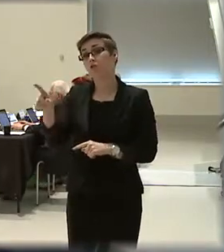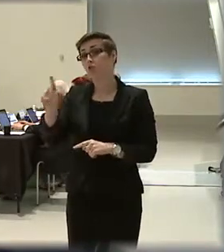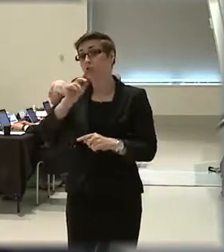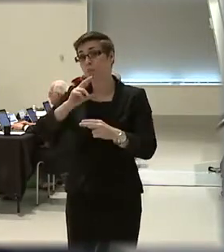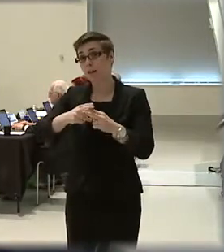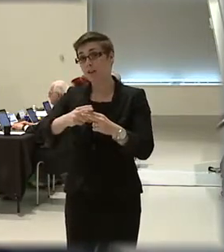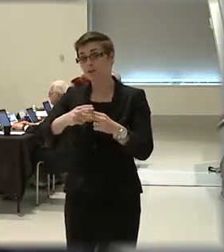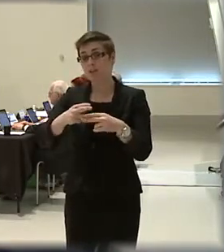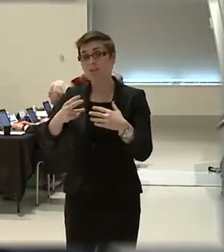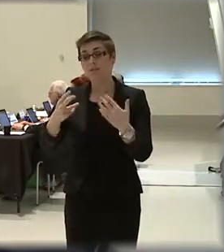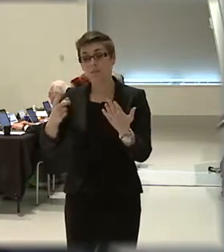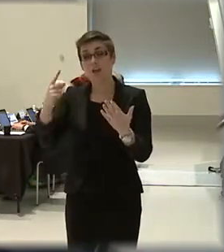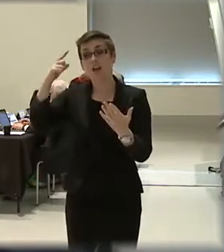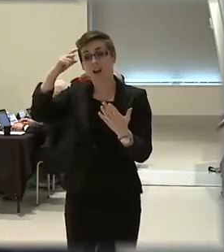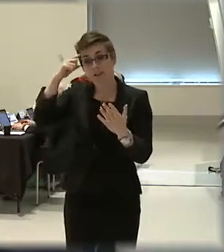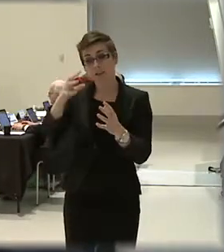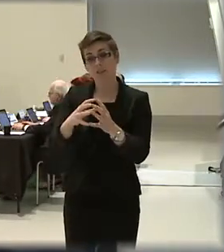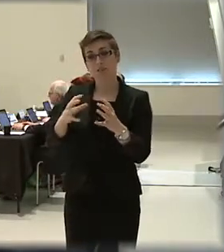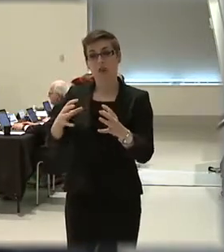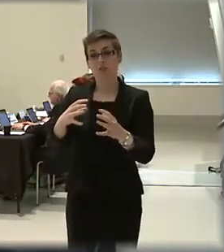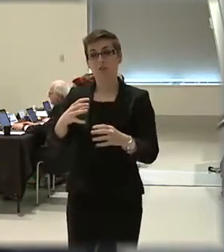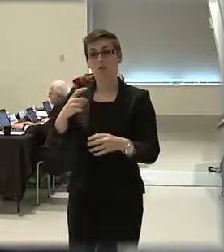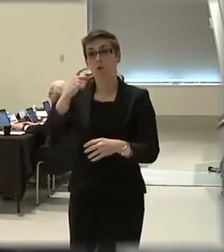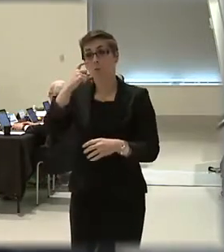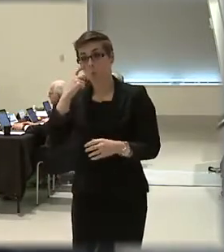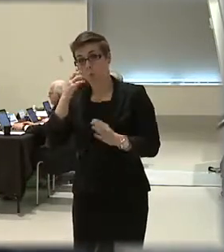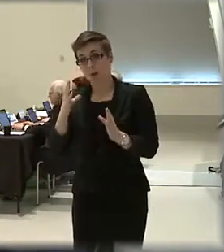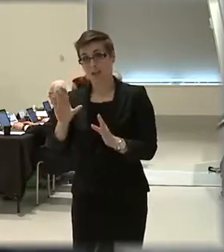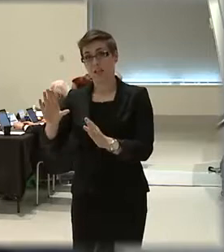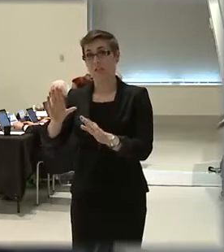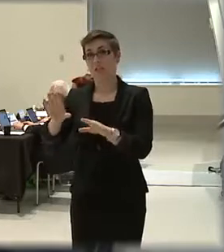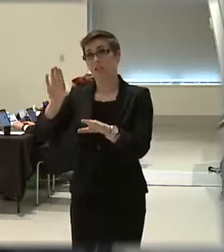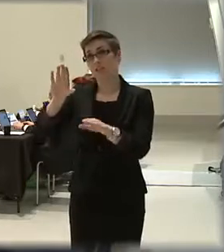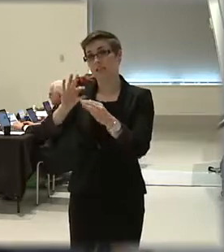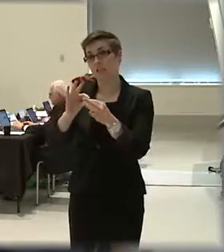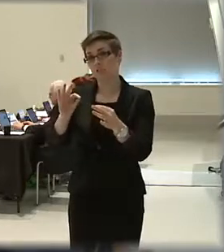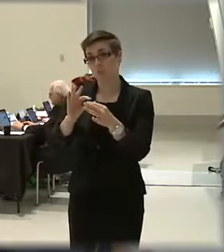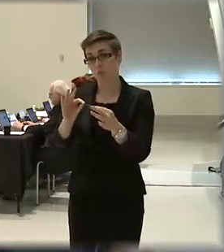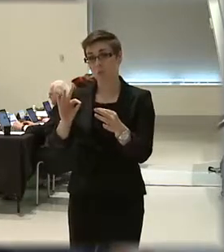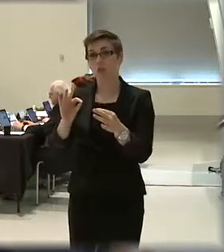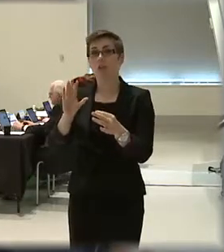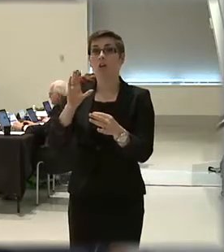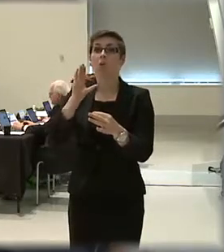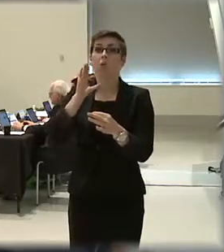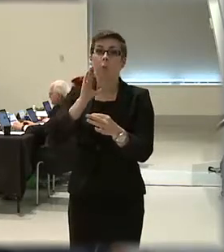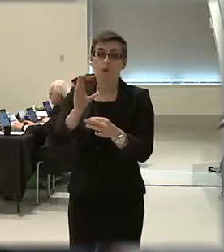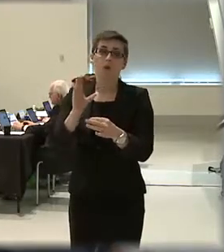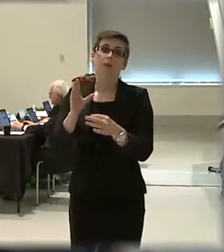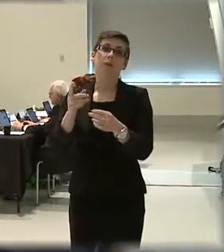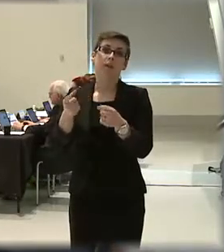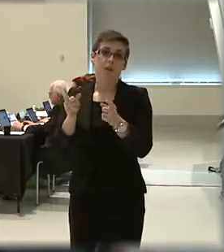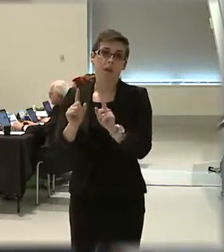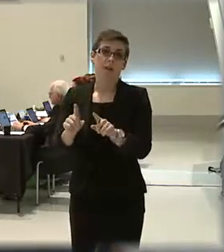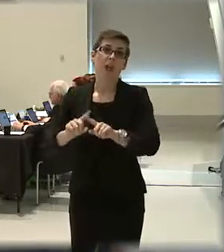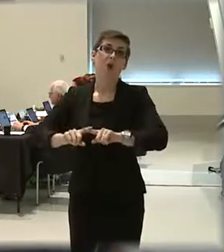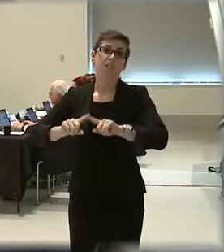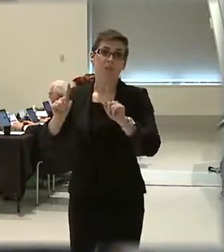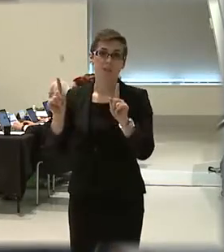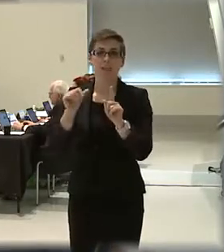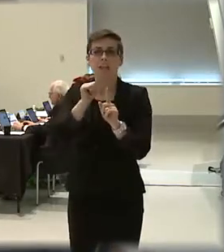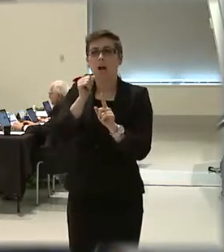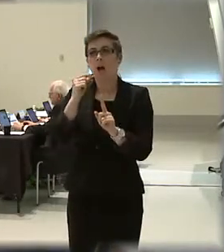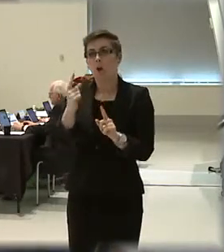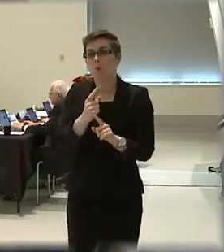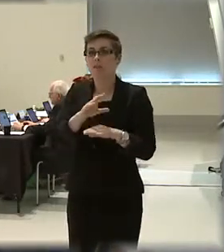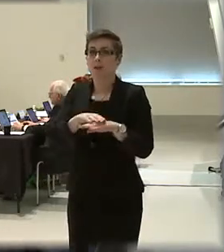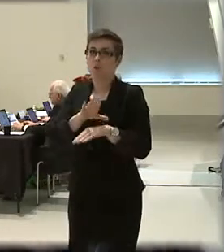that a lot of the witness testimony would then be coming out differently and not necessarily on